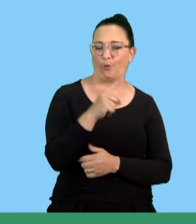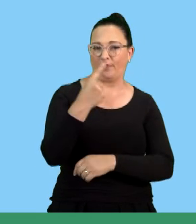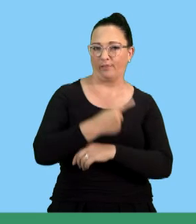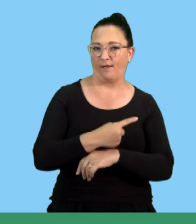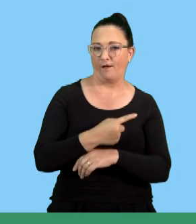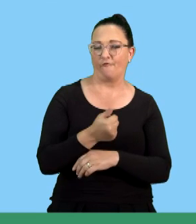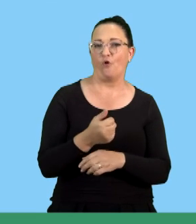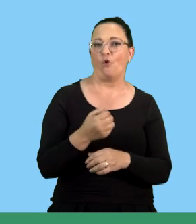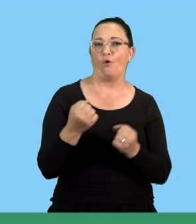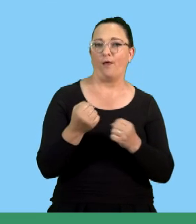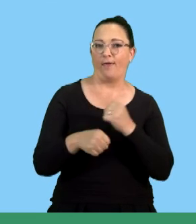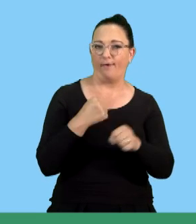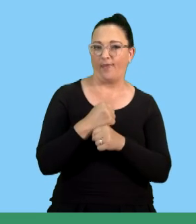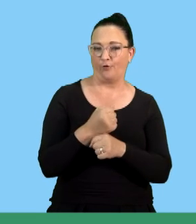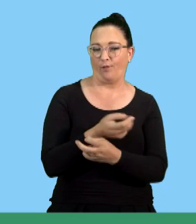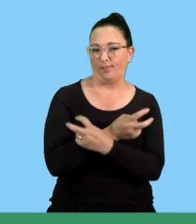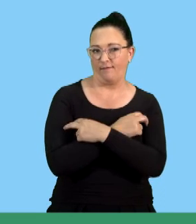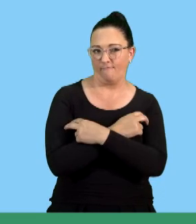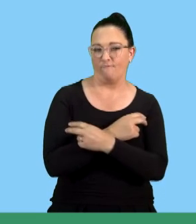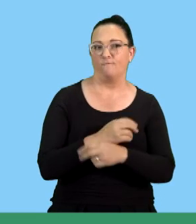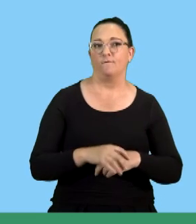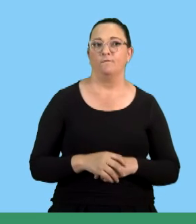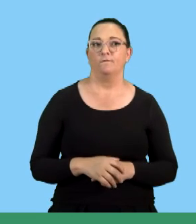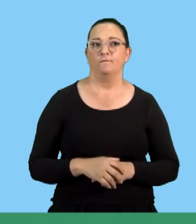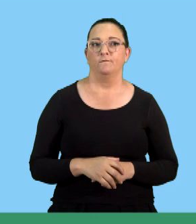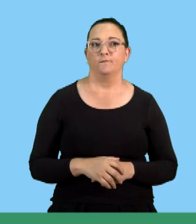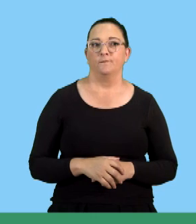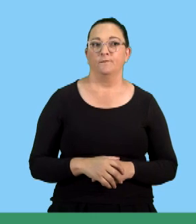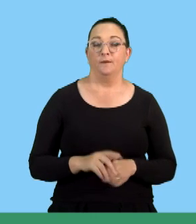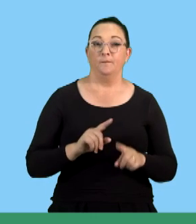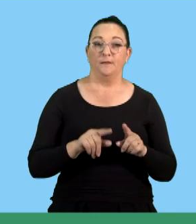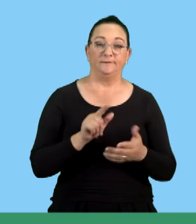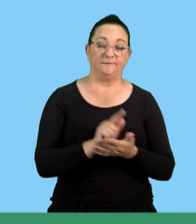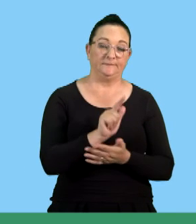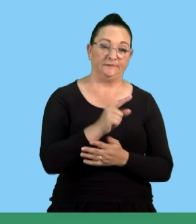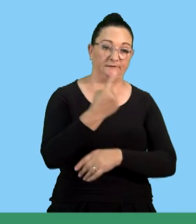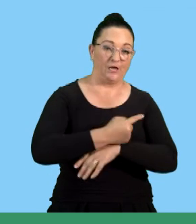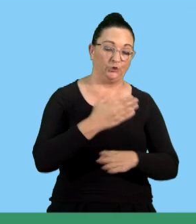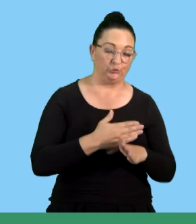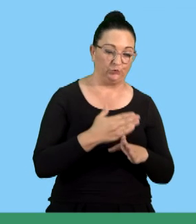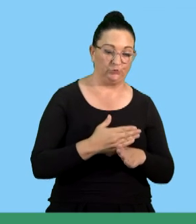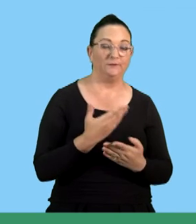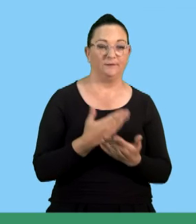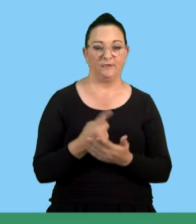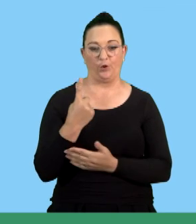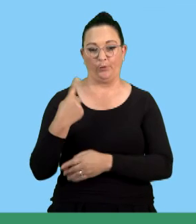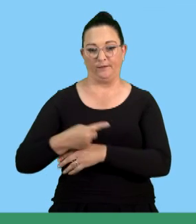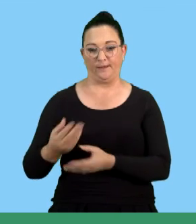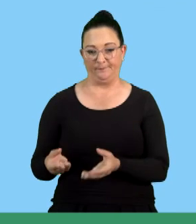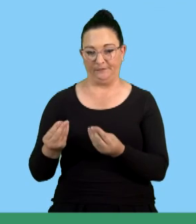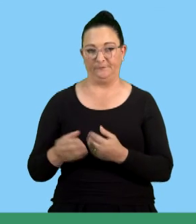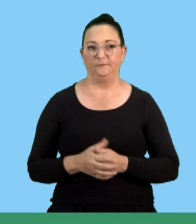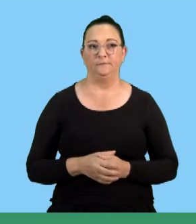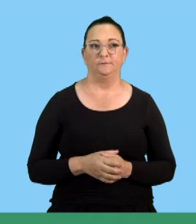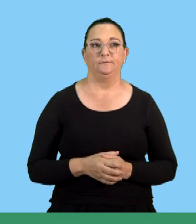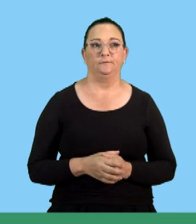leave per year. 21 consecutive, they follow each other. 1 day for every 17 days worked. And then we've got the